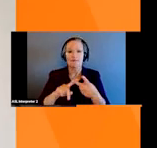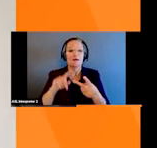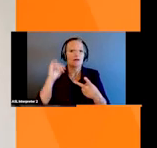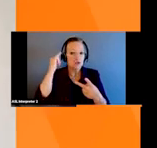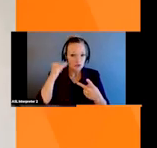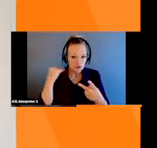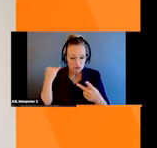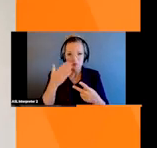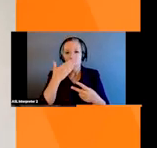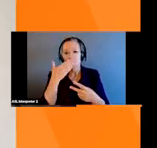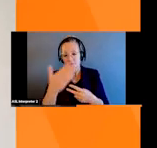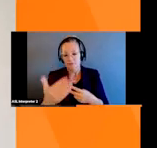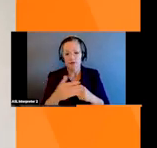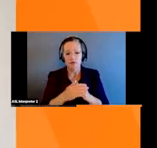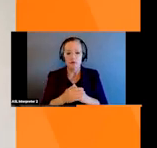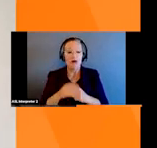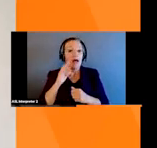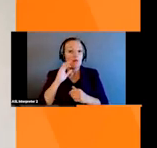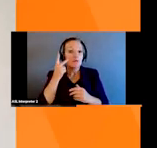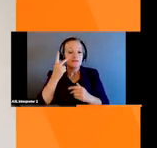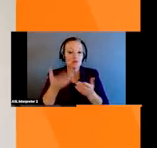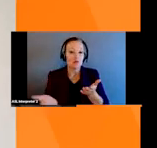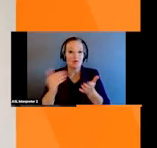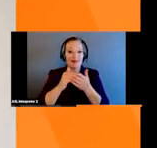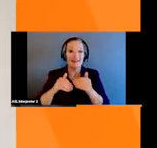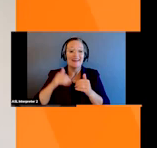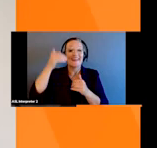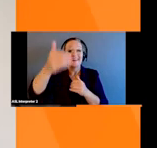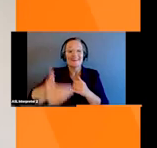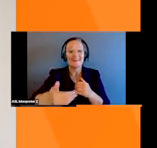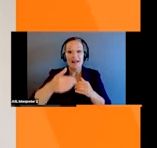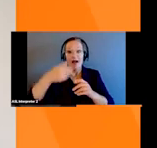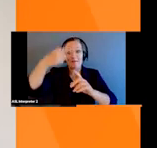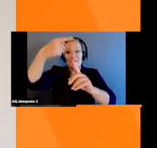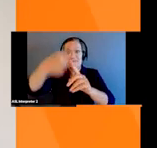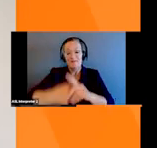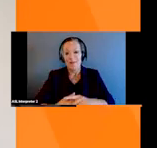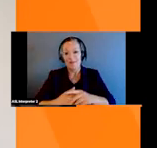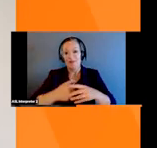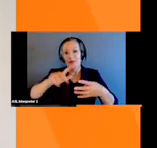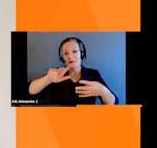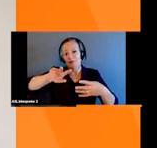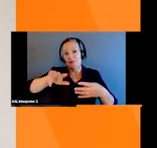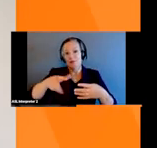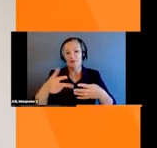the 3rd Tuesday of the month, and follow our social media to learn about